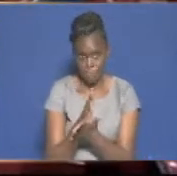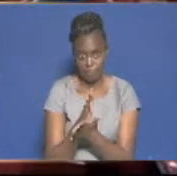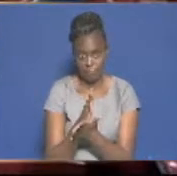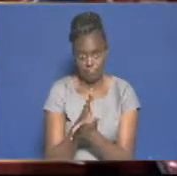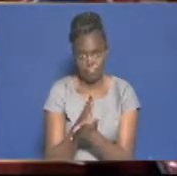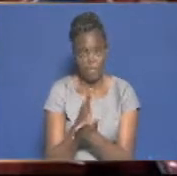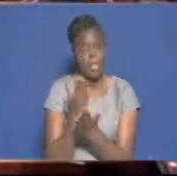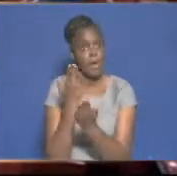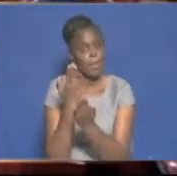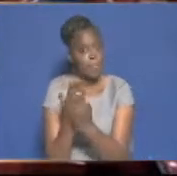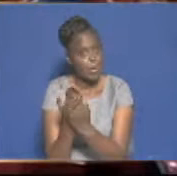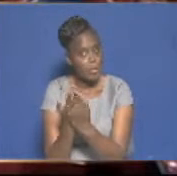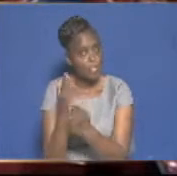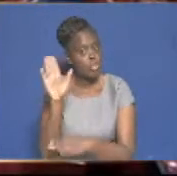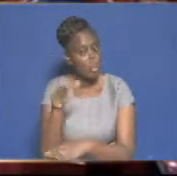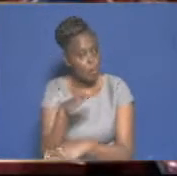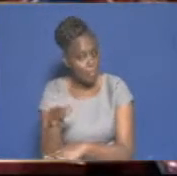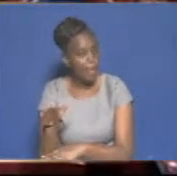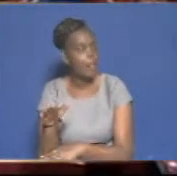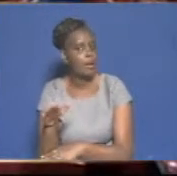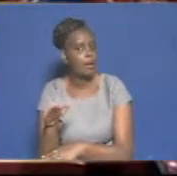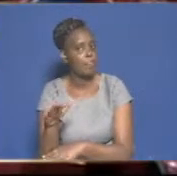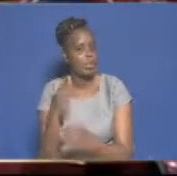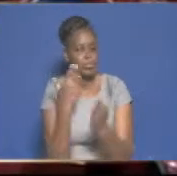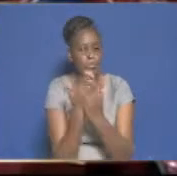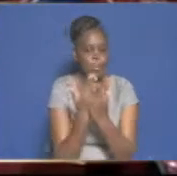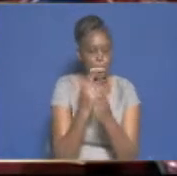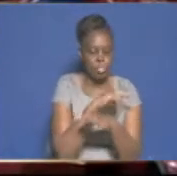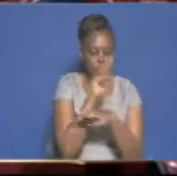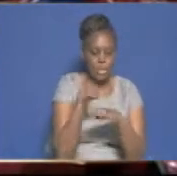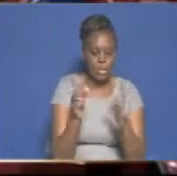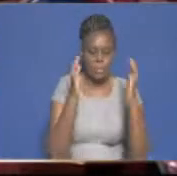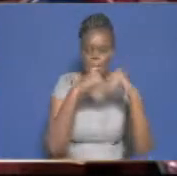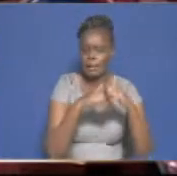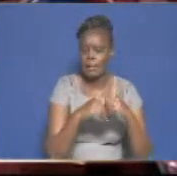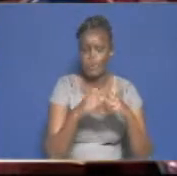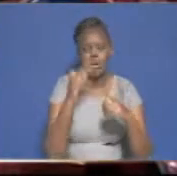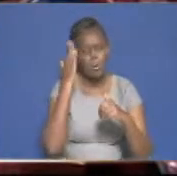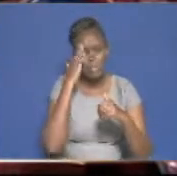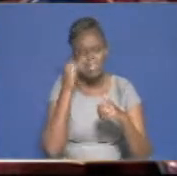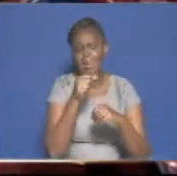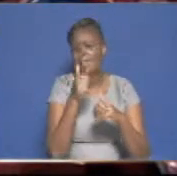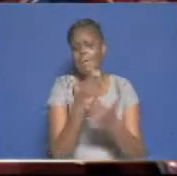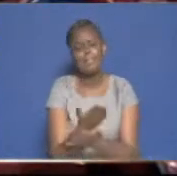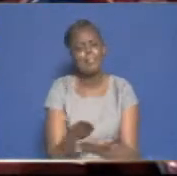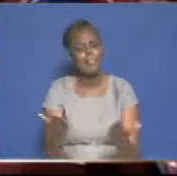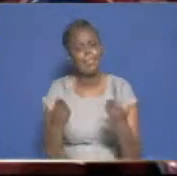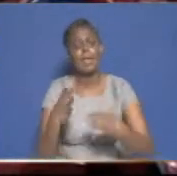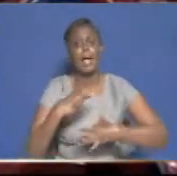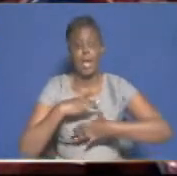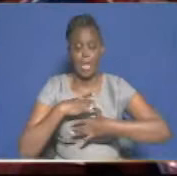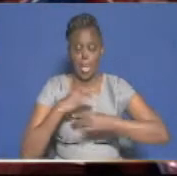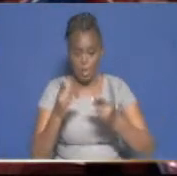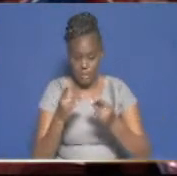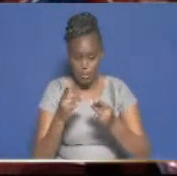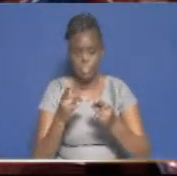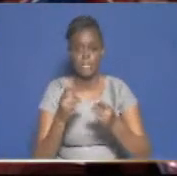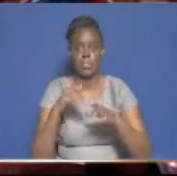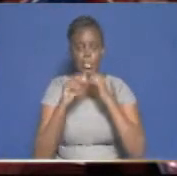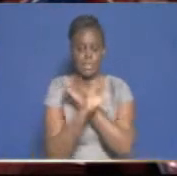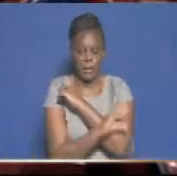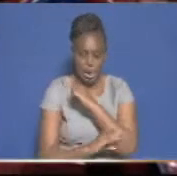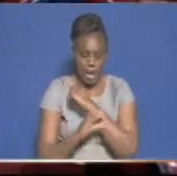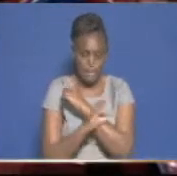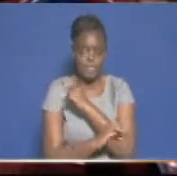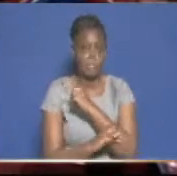petition Parliament or petition National Assembly to consider any matter that would be of interest to the nation and interest